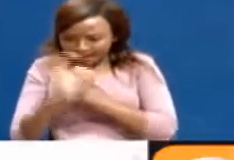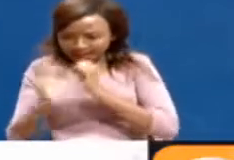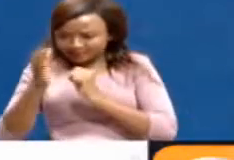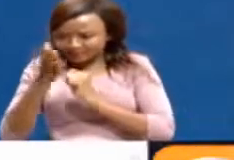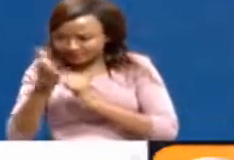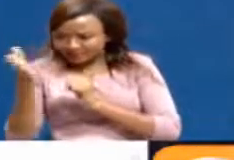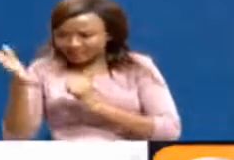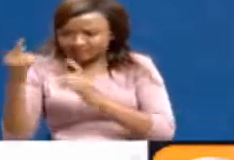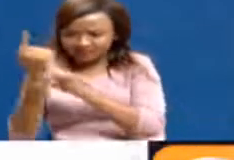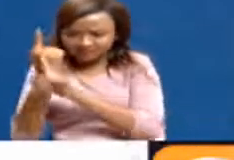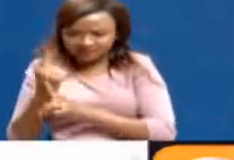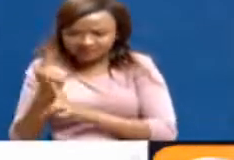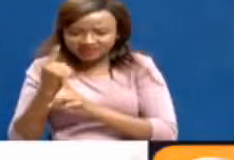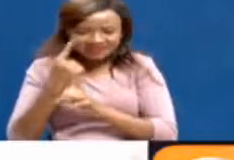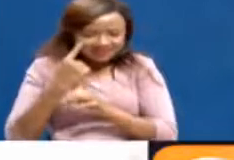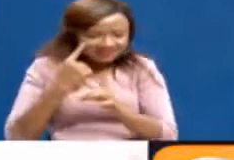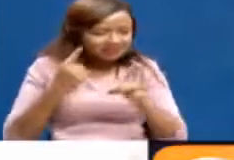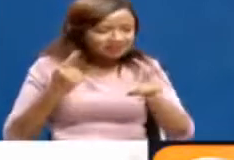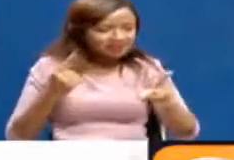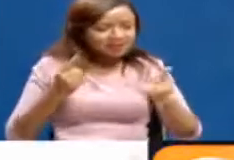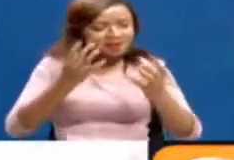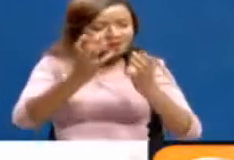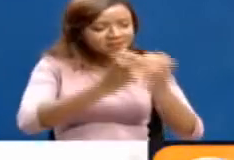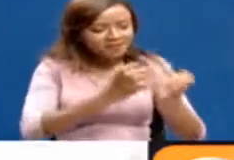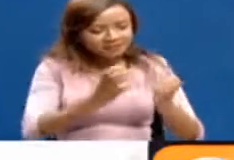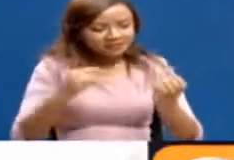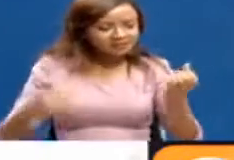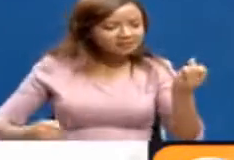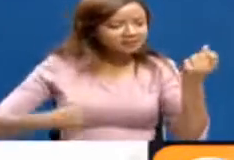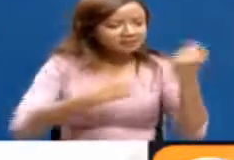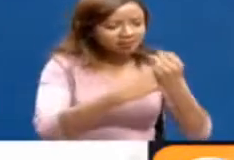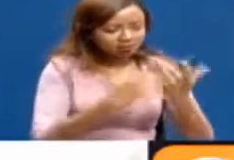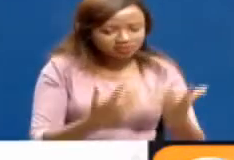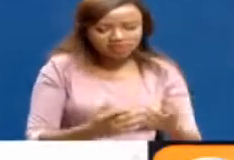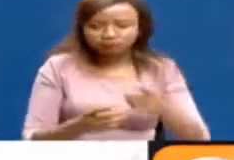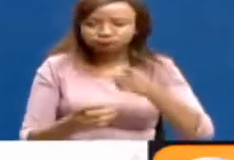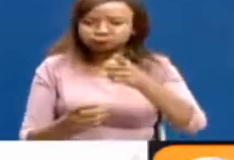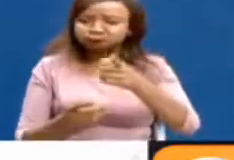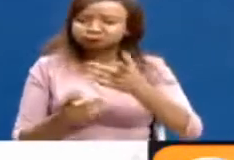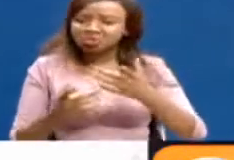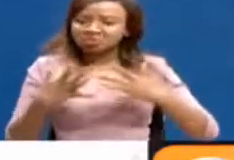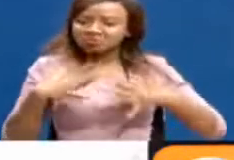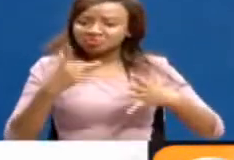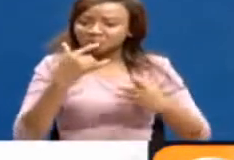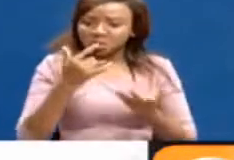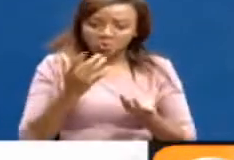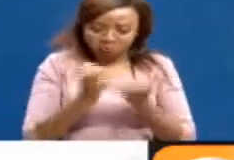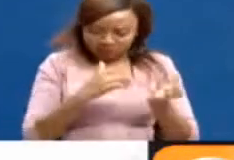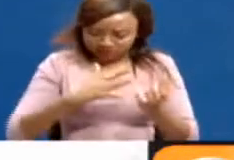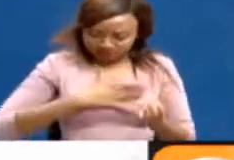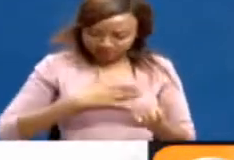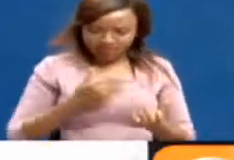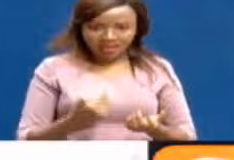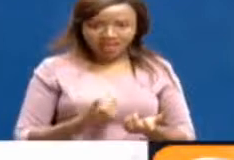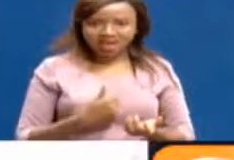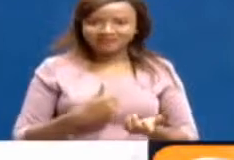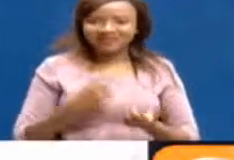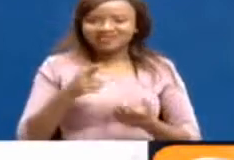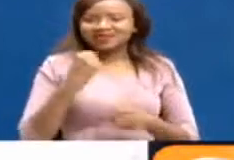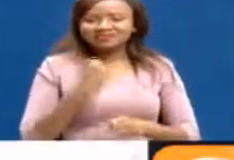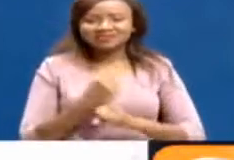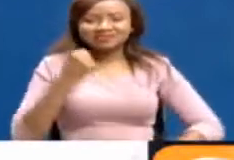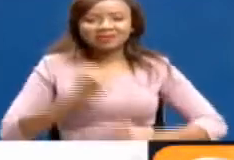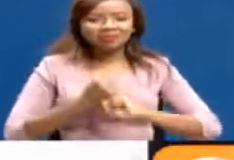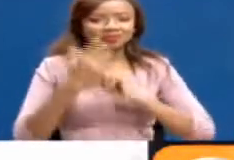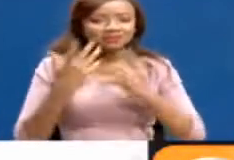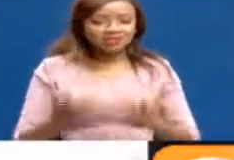small businesses and to individual, people who are self-employed. I thank the president for some of the interventions he